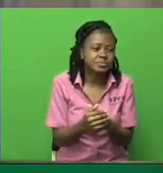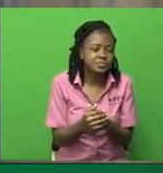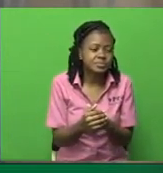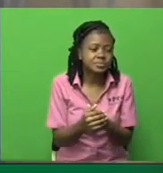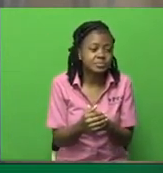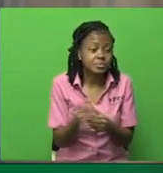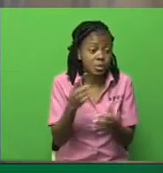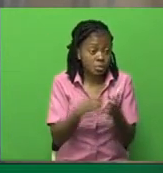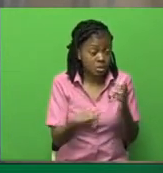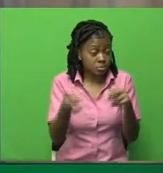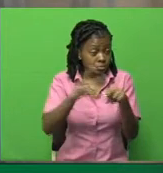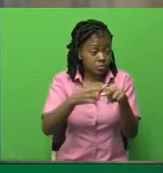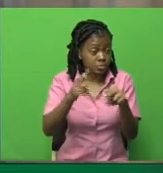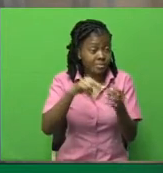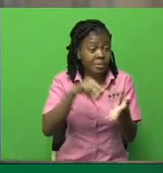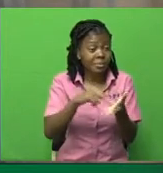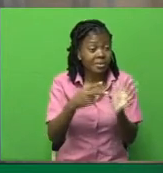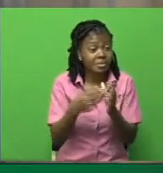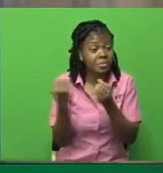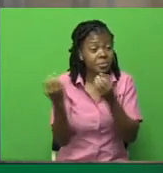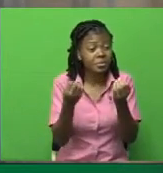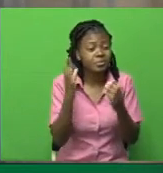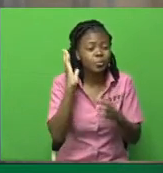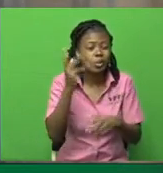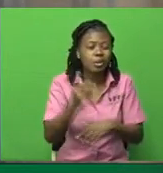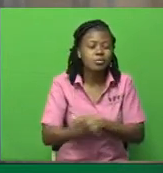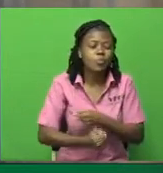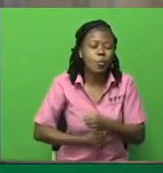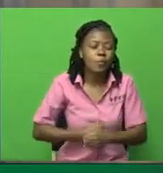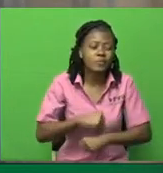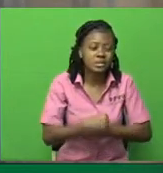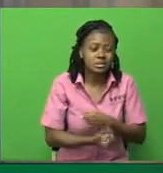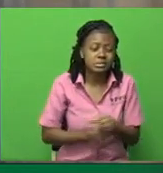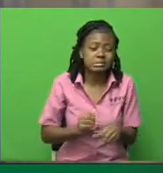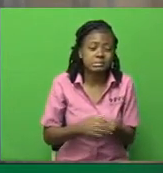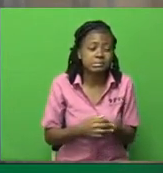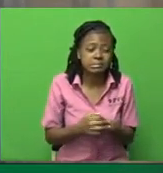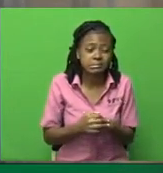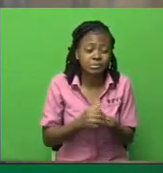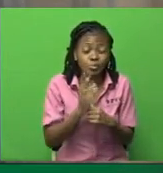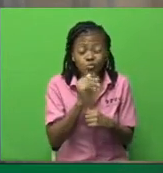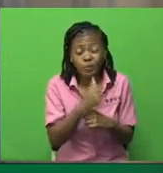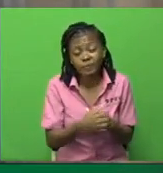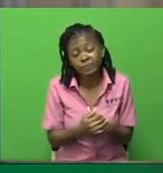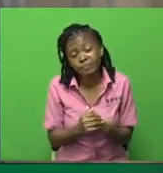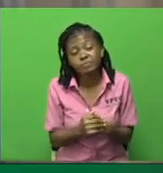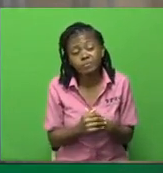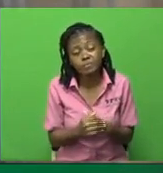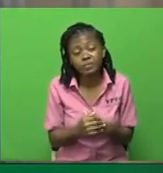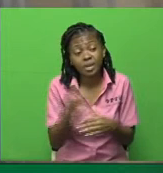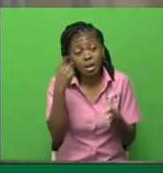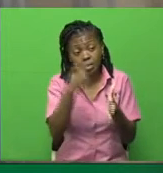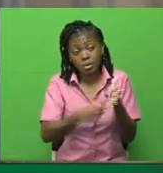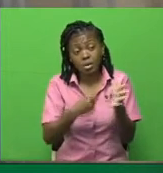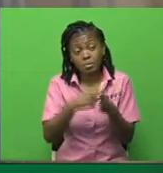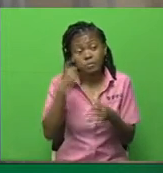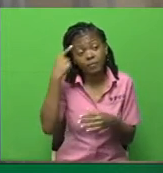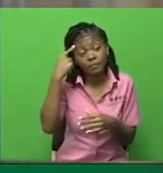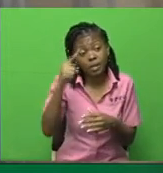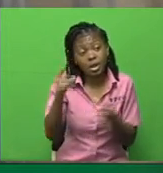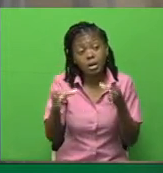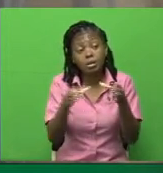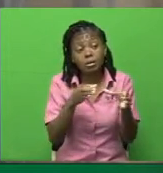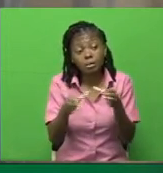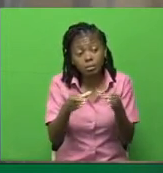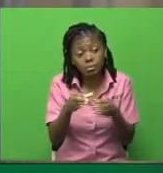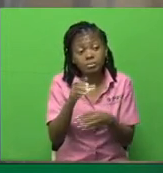immense pain and suffering to already burdened citizens the cost of fill up your attack loan I am